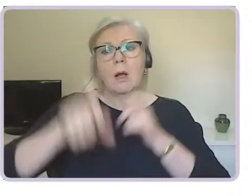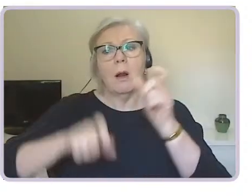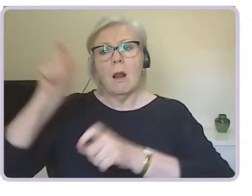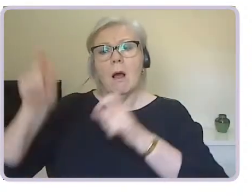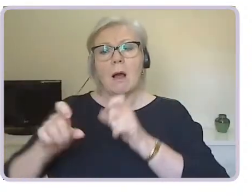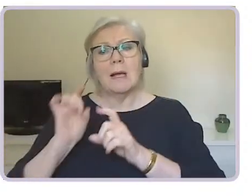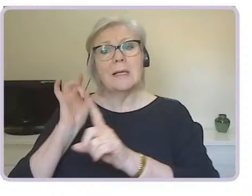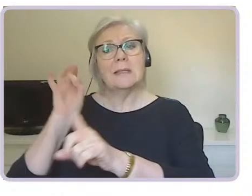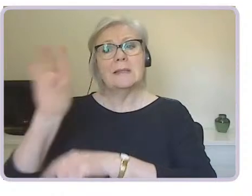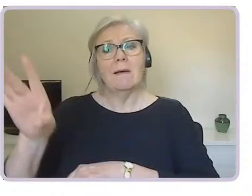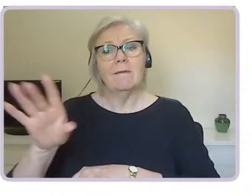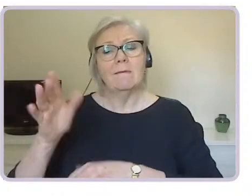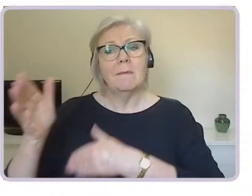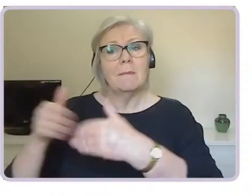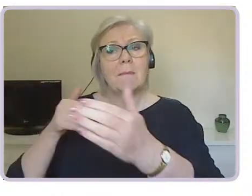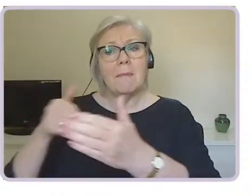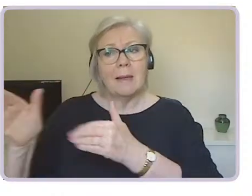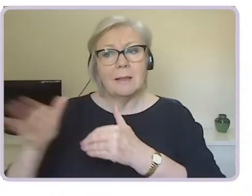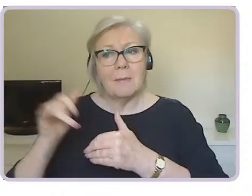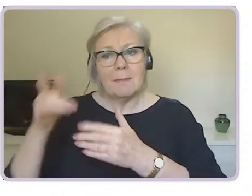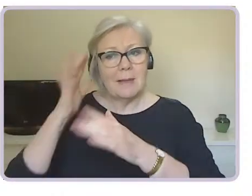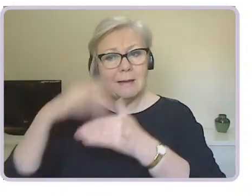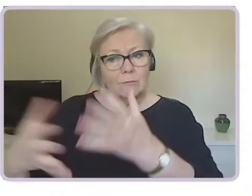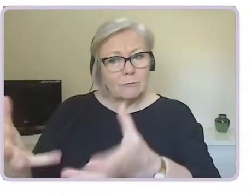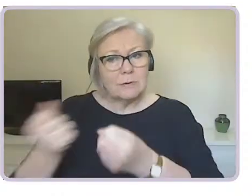their services.